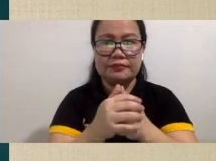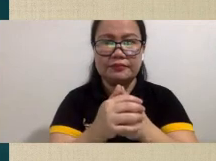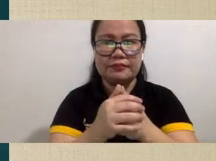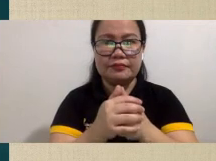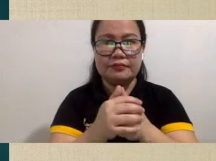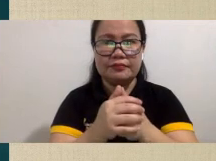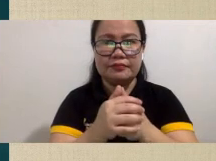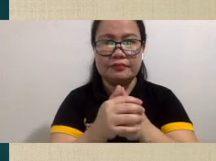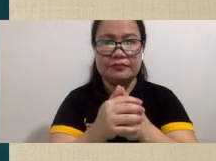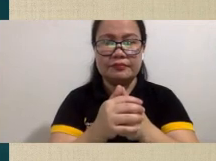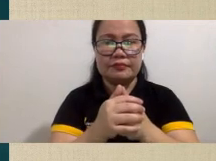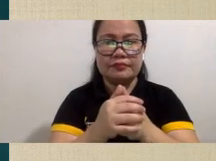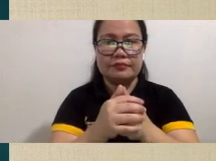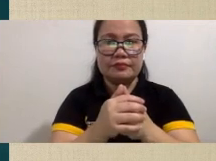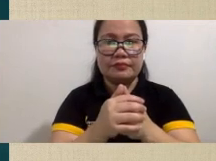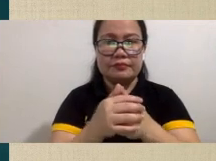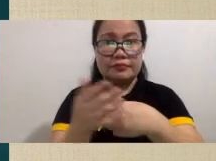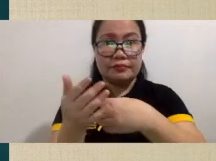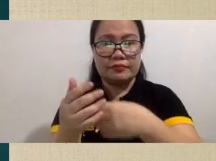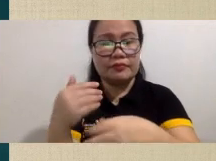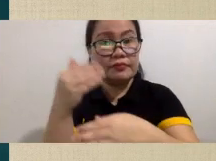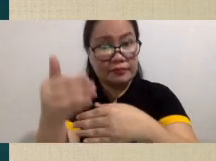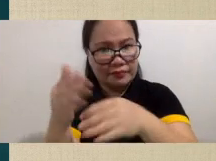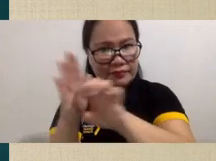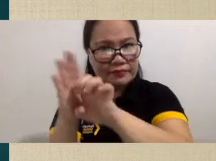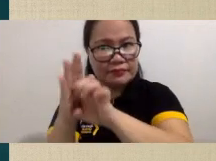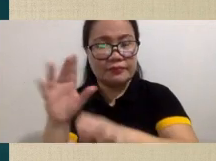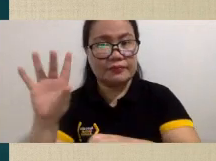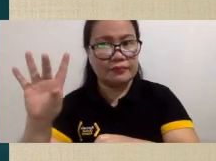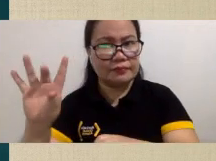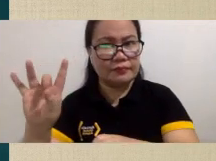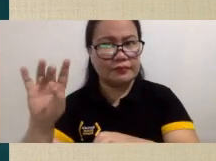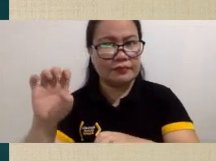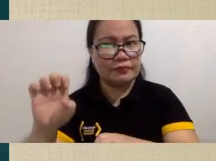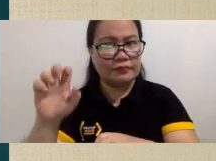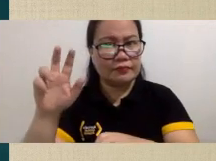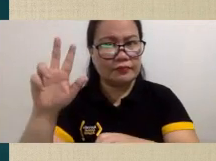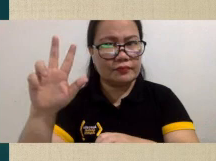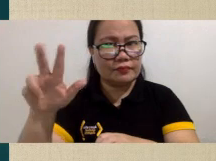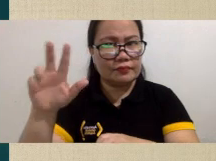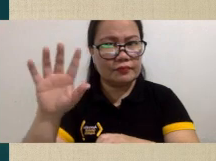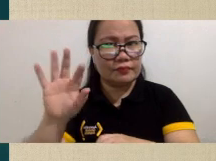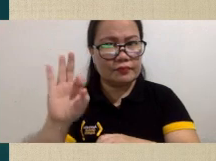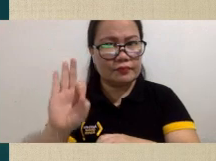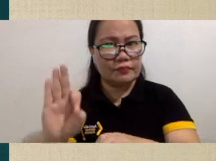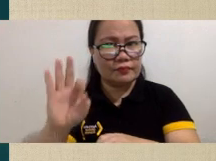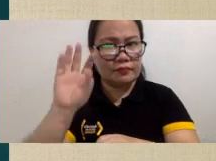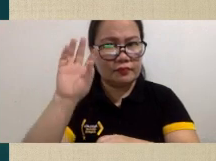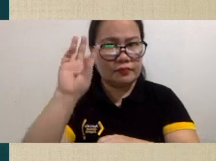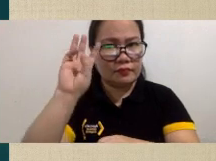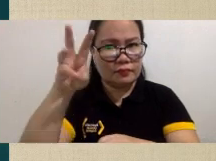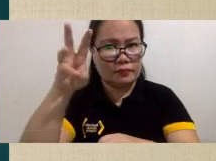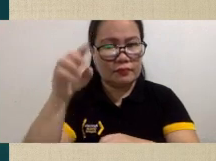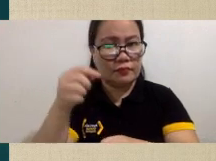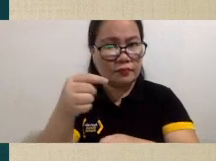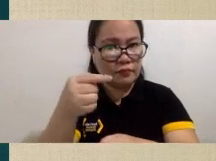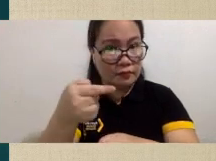Next. So, we have 8e cubed f raised to 6